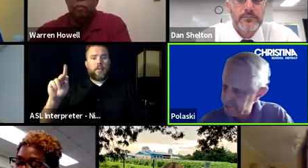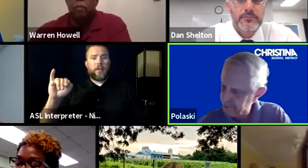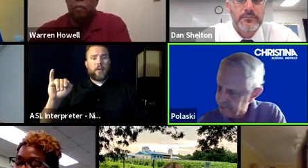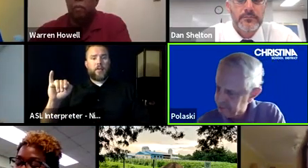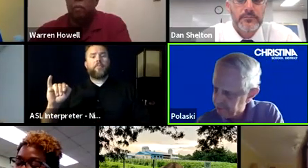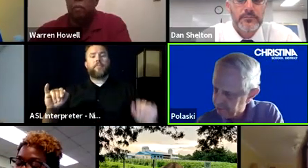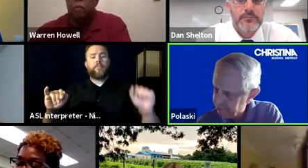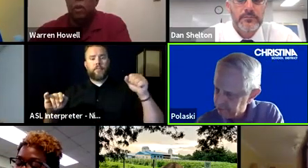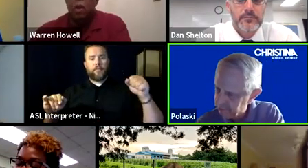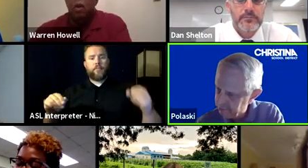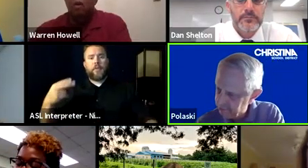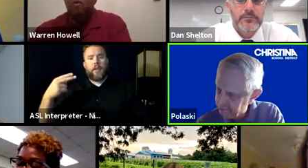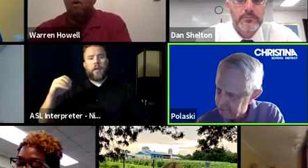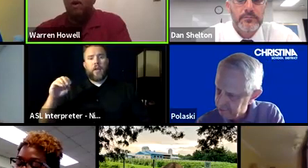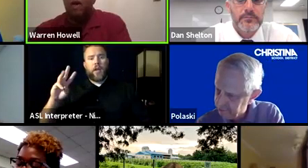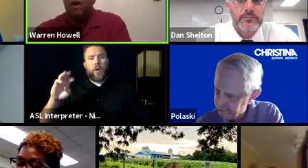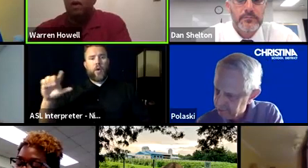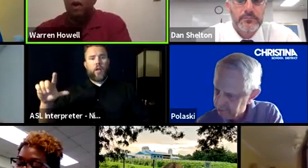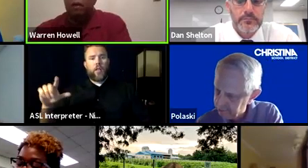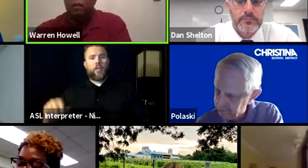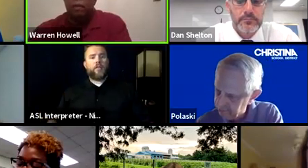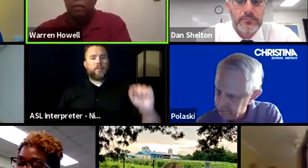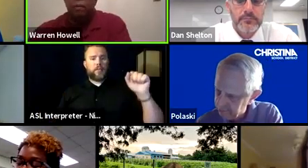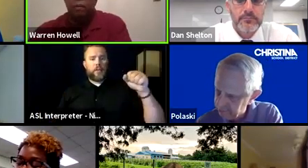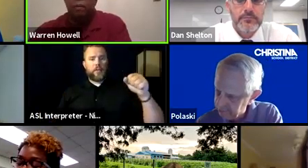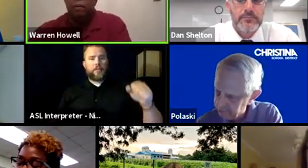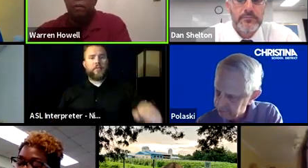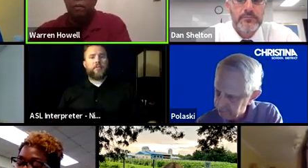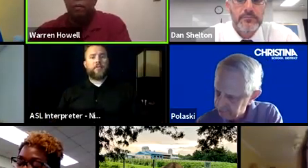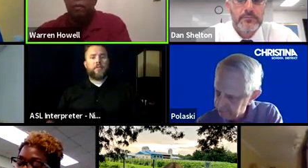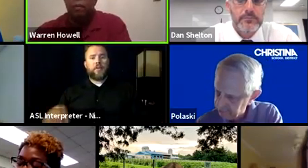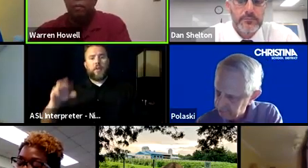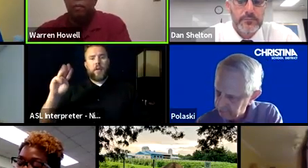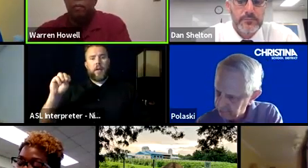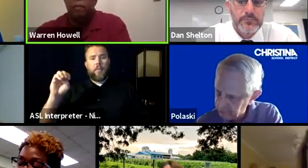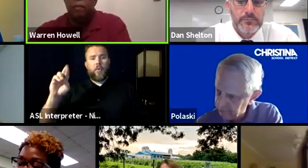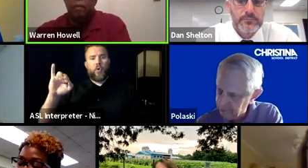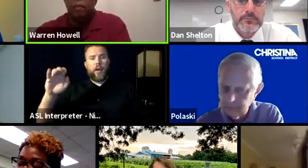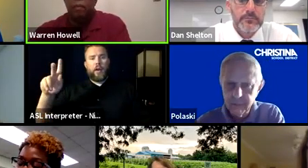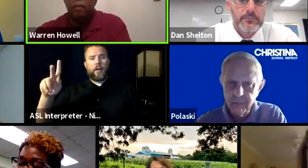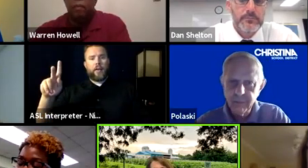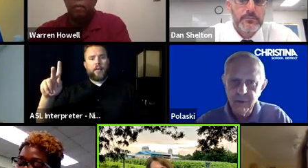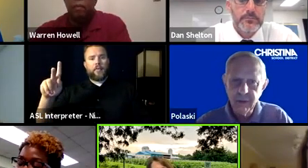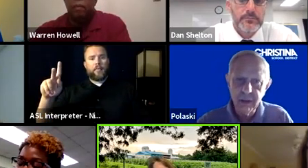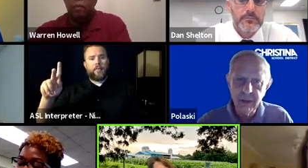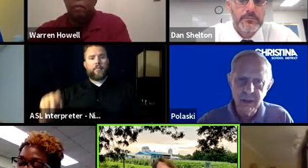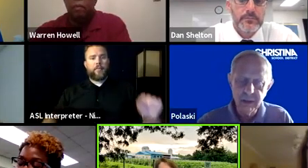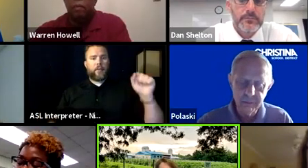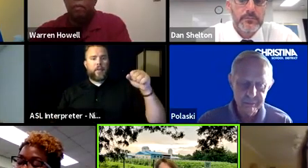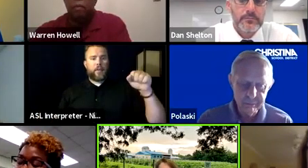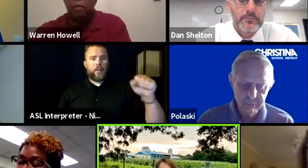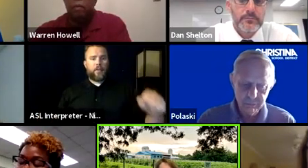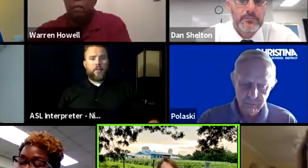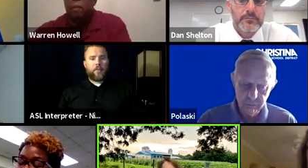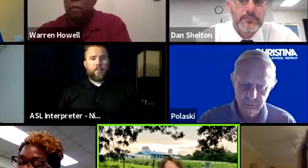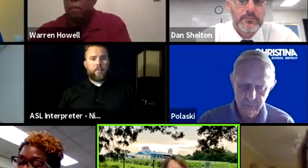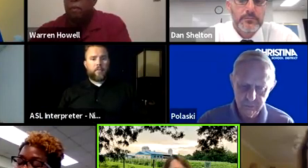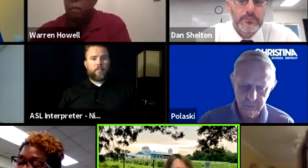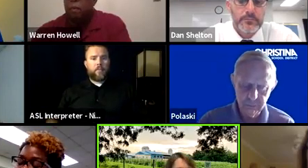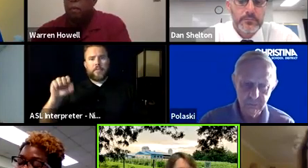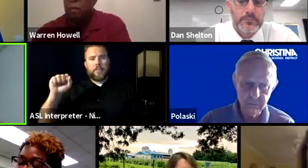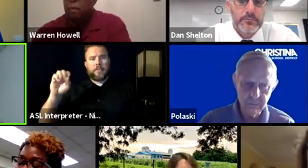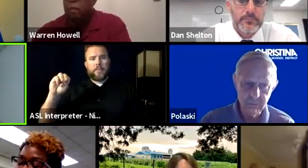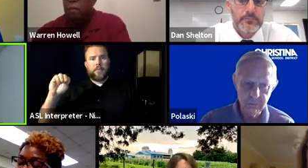yes. Mr. Howell. Warren Howell, yes. Mrs. Moriak. Monica Moriak, yes. Ms. Smith